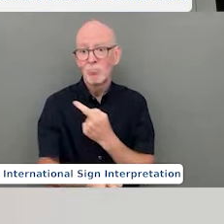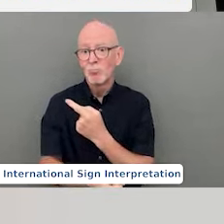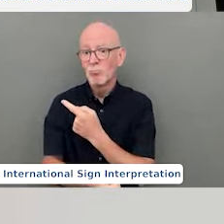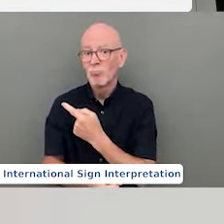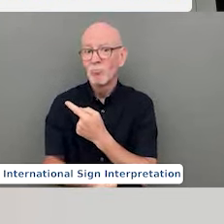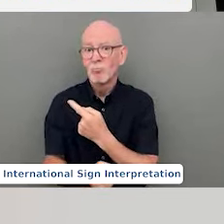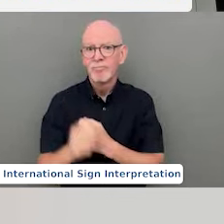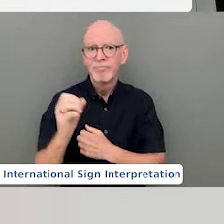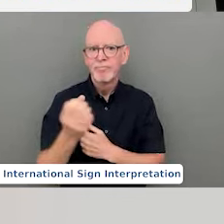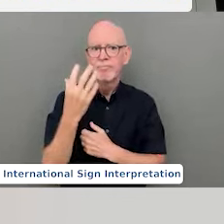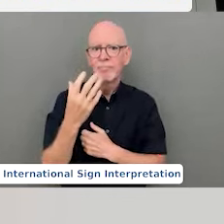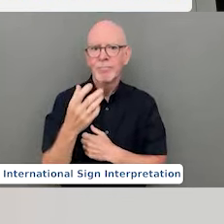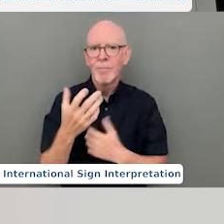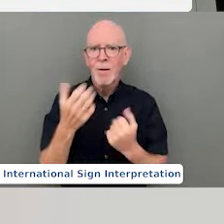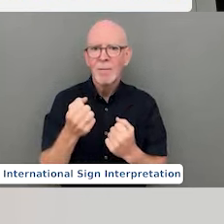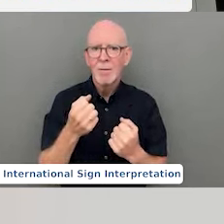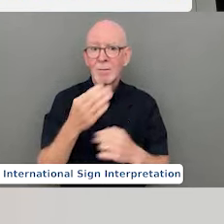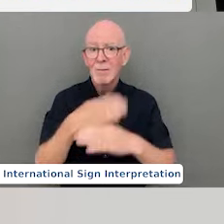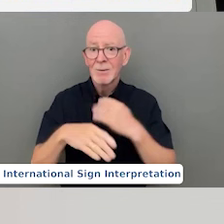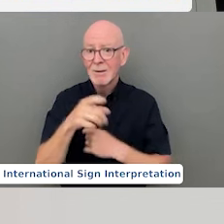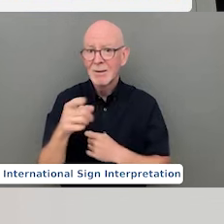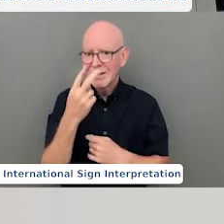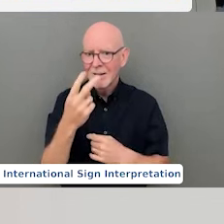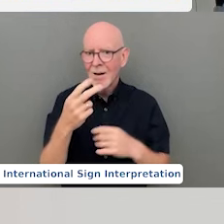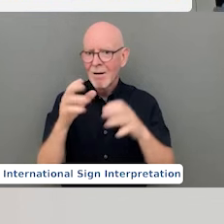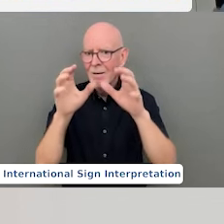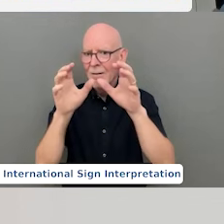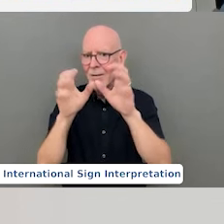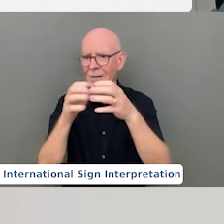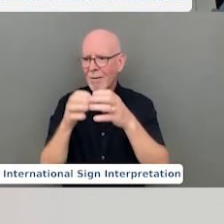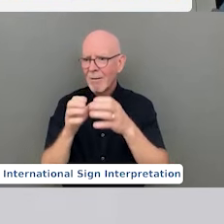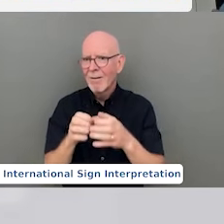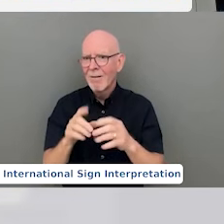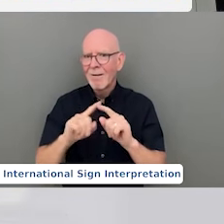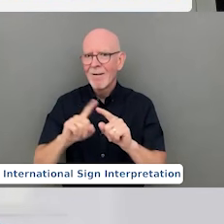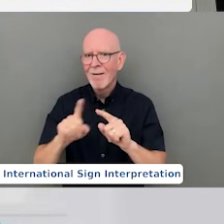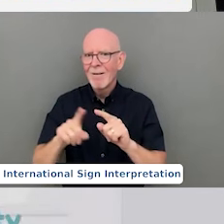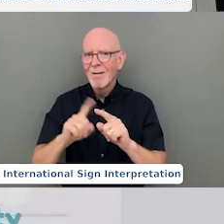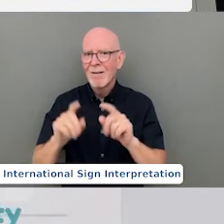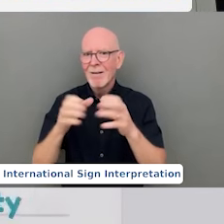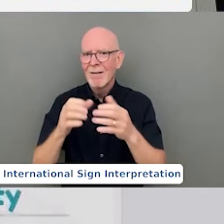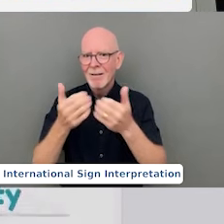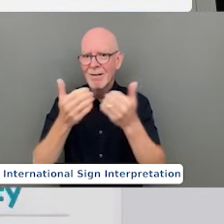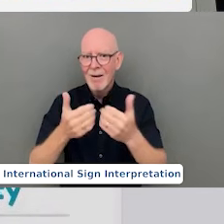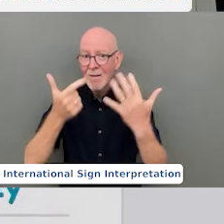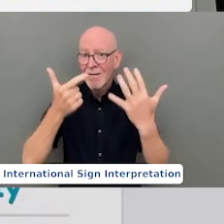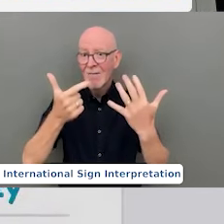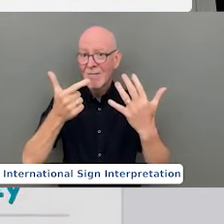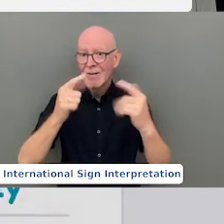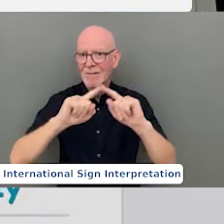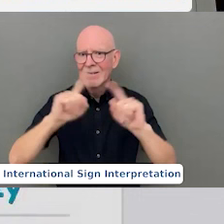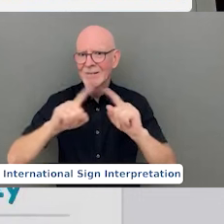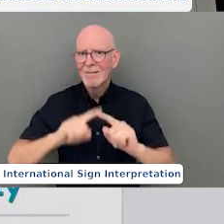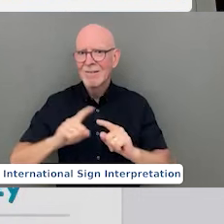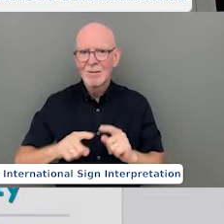full participation. Okay, and next. Here is an